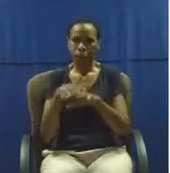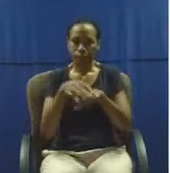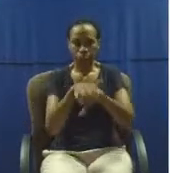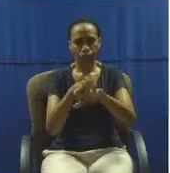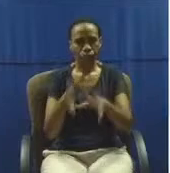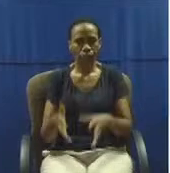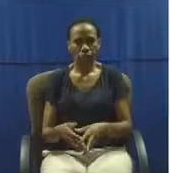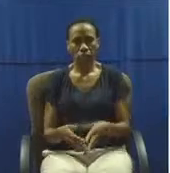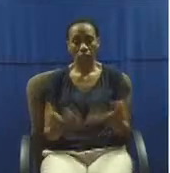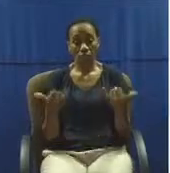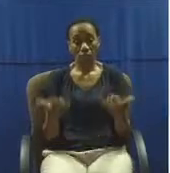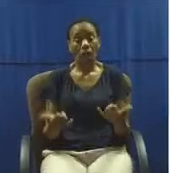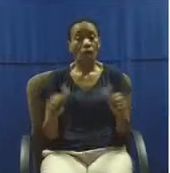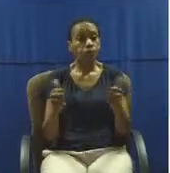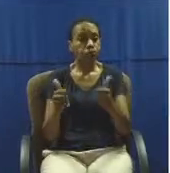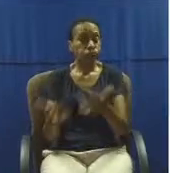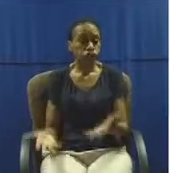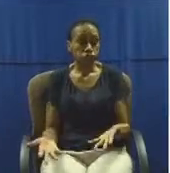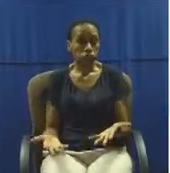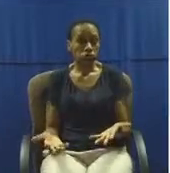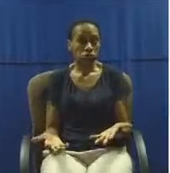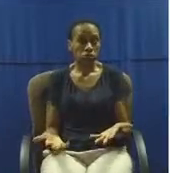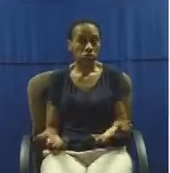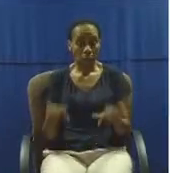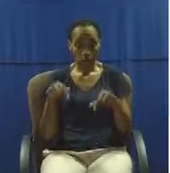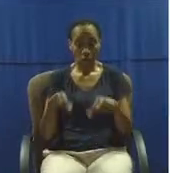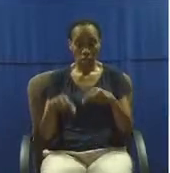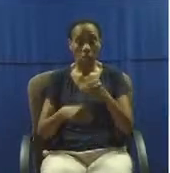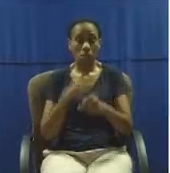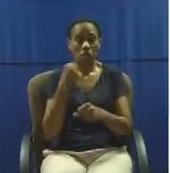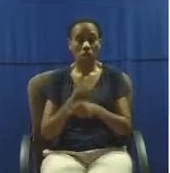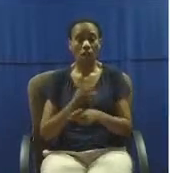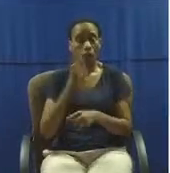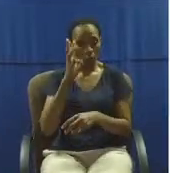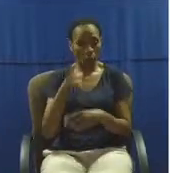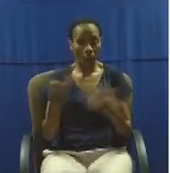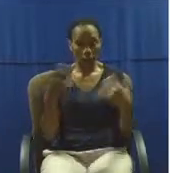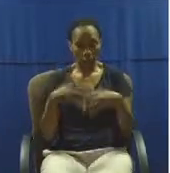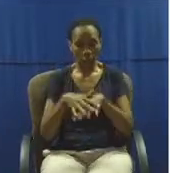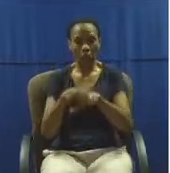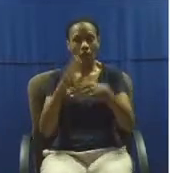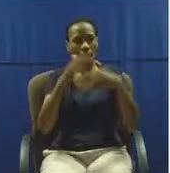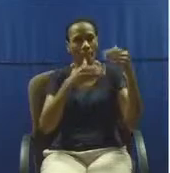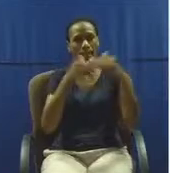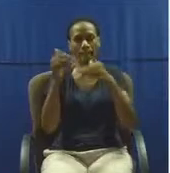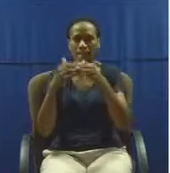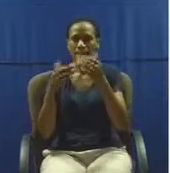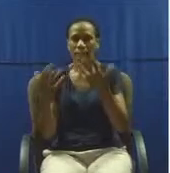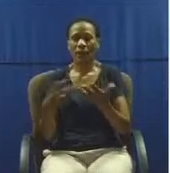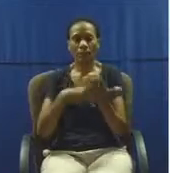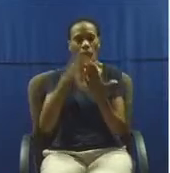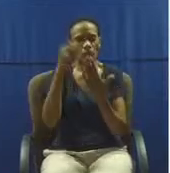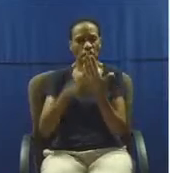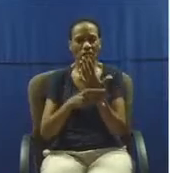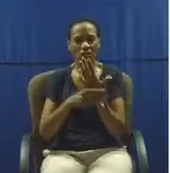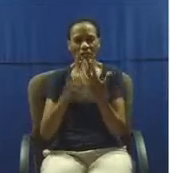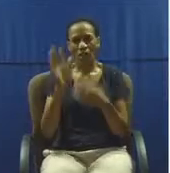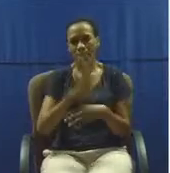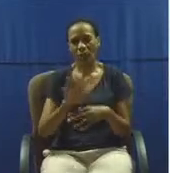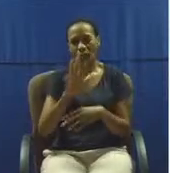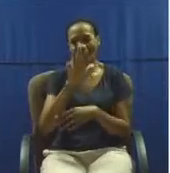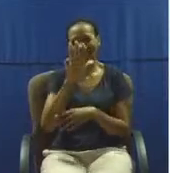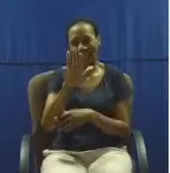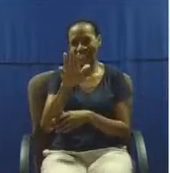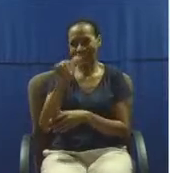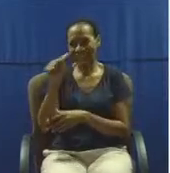And already, just this year, we're going to be rolling out infrastructure projects worth about